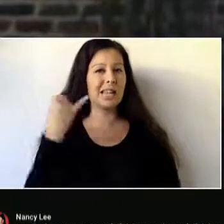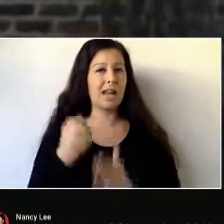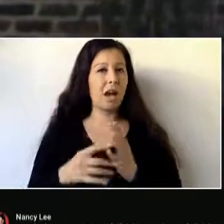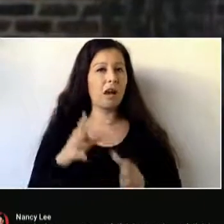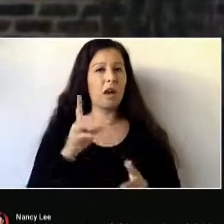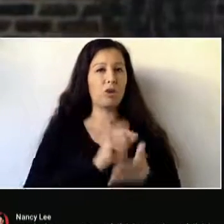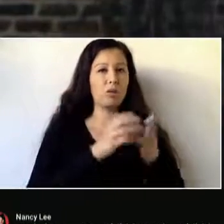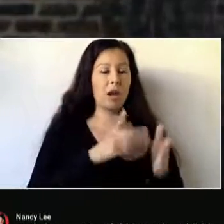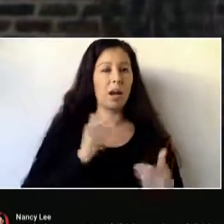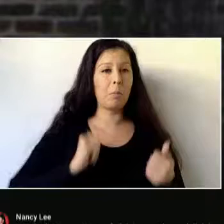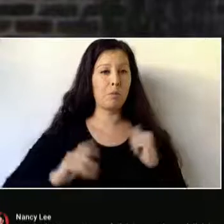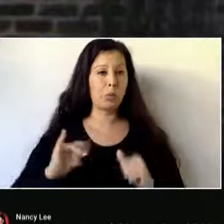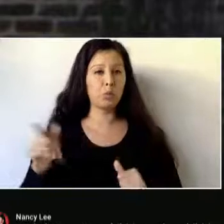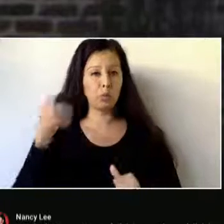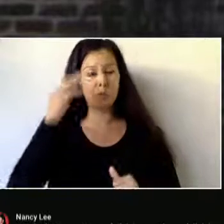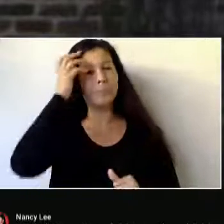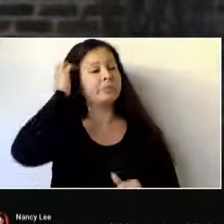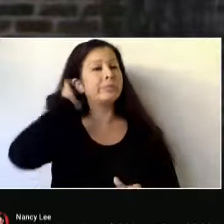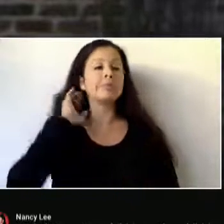composer, performer, and